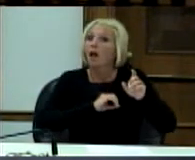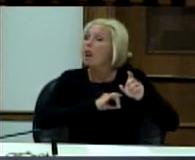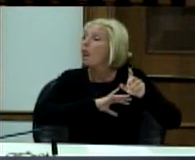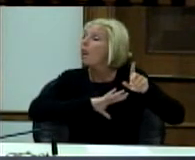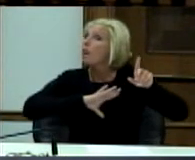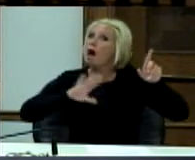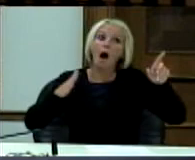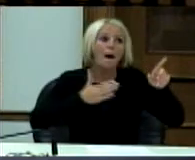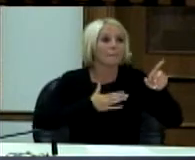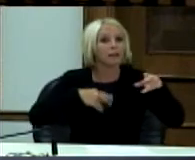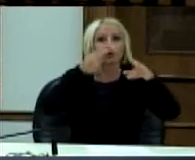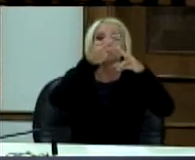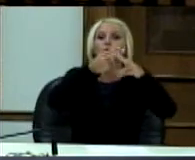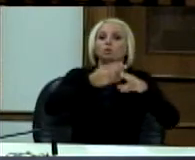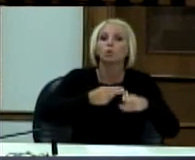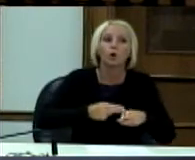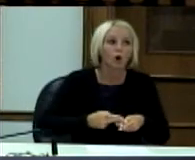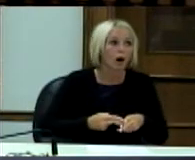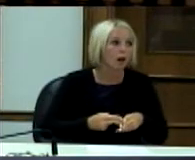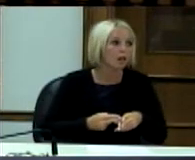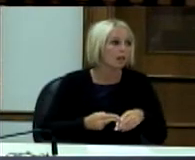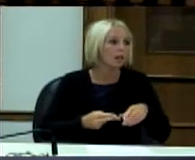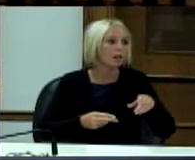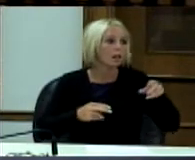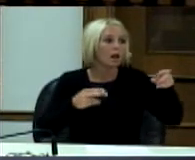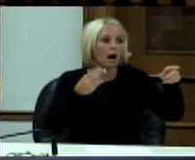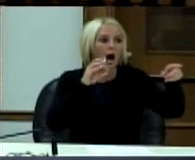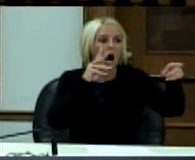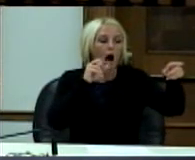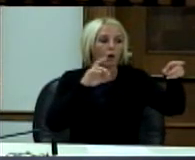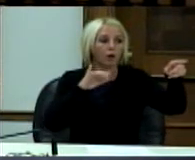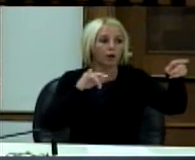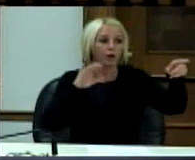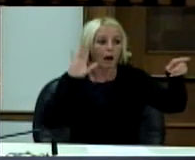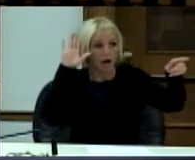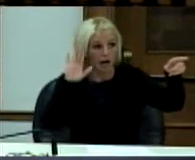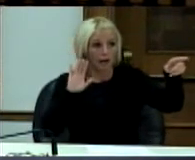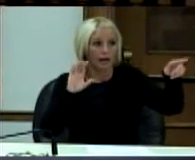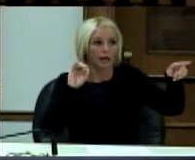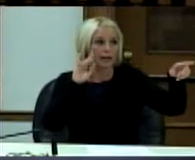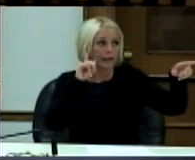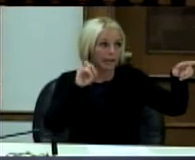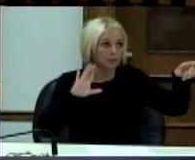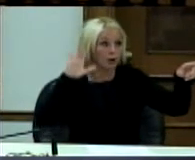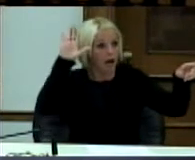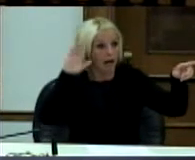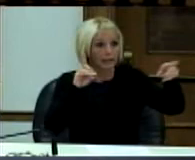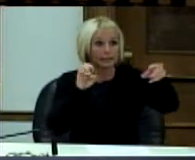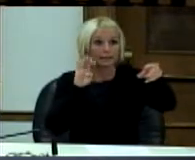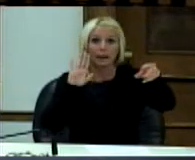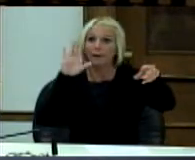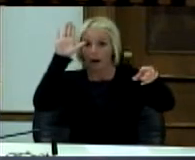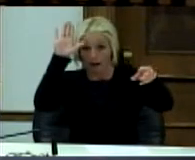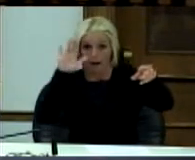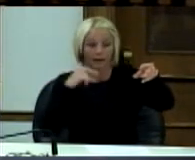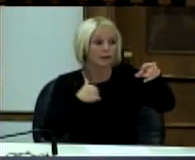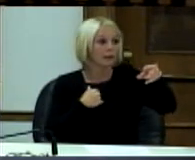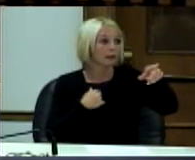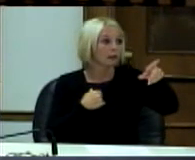Hearing none, Mr. Clerk, would you please do a roll call on this item? I'll vote aye. Tom Casper, aye. Deb Davis,